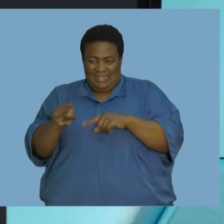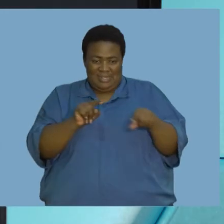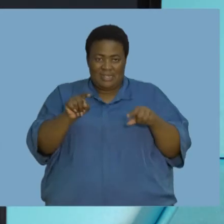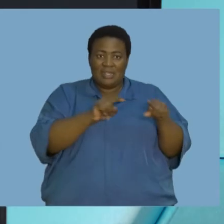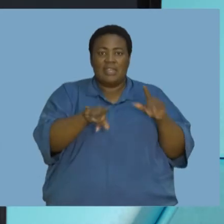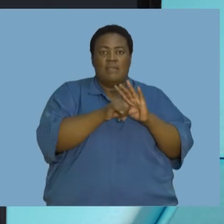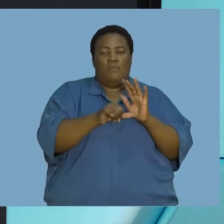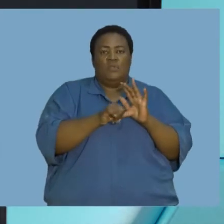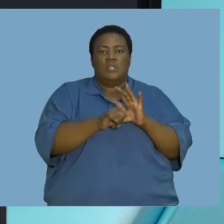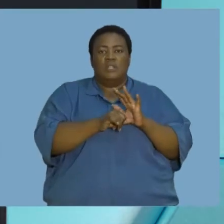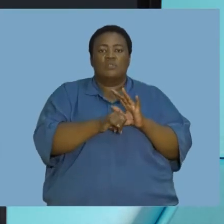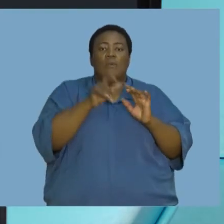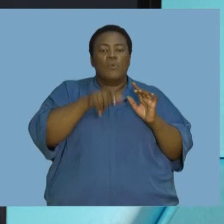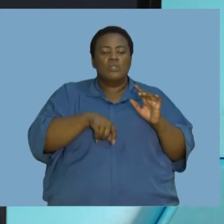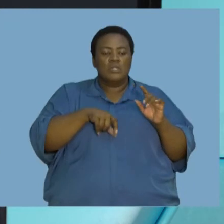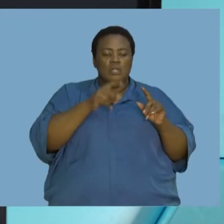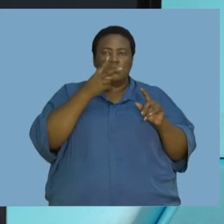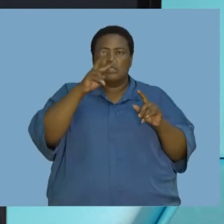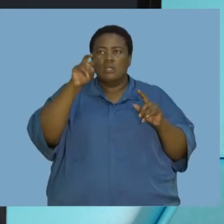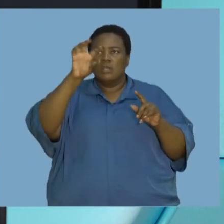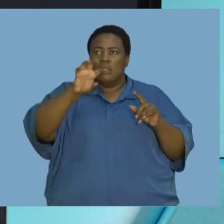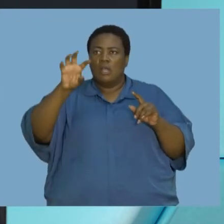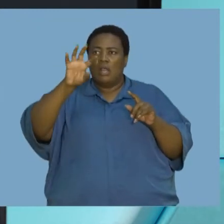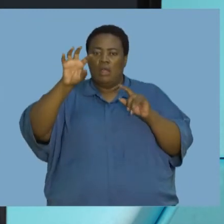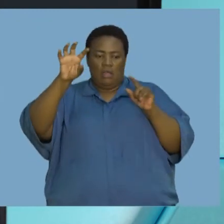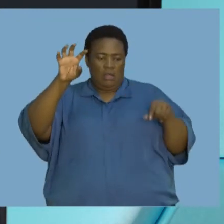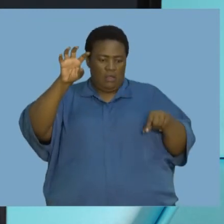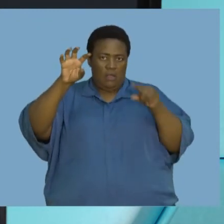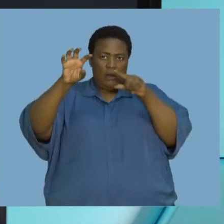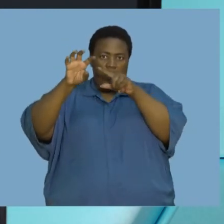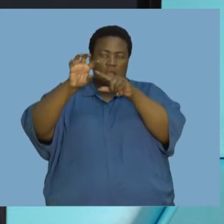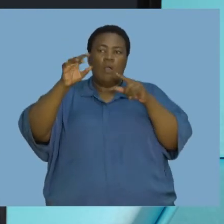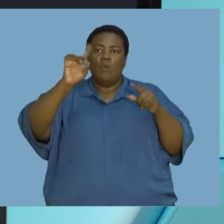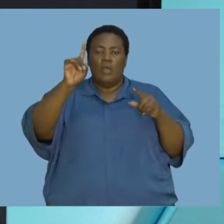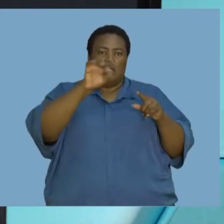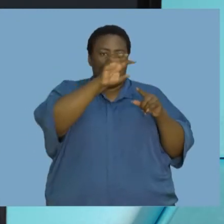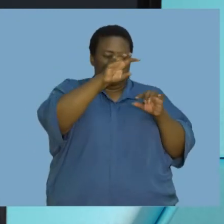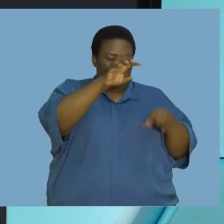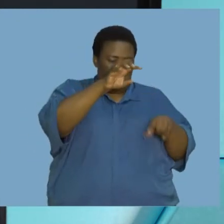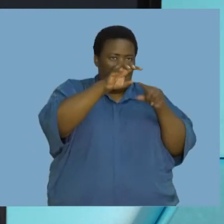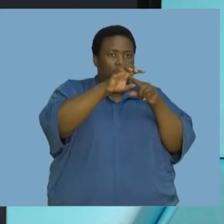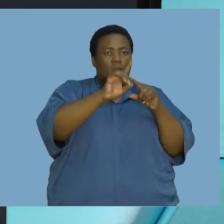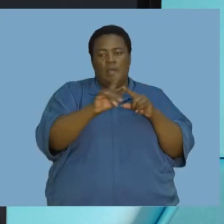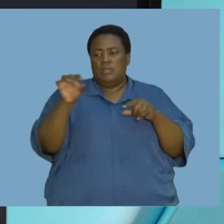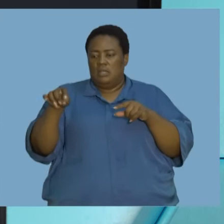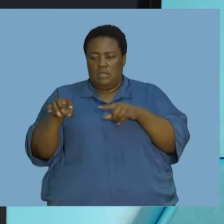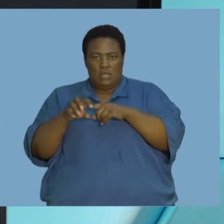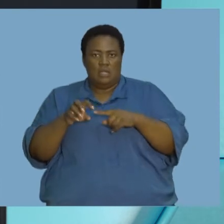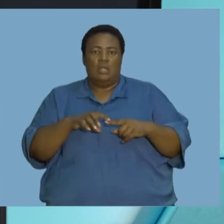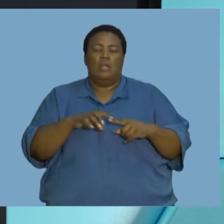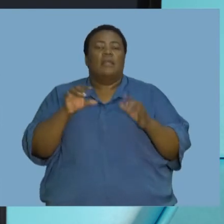chart, and that allows, again, for the reader to be able to understand what these different symbols or colors